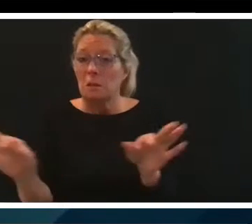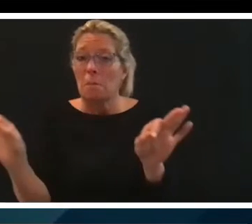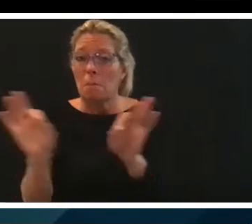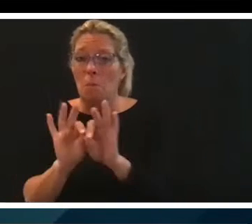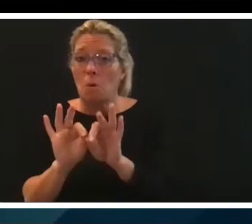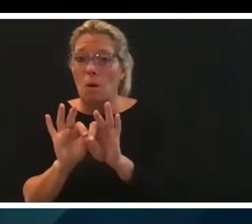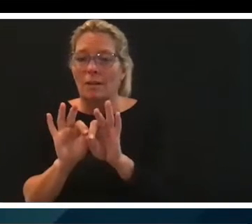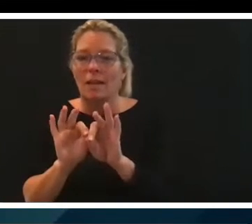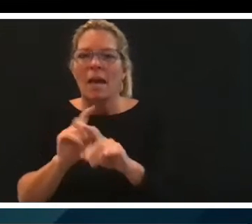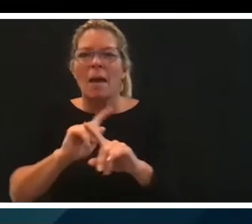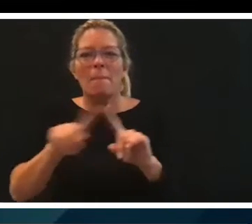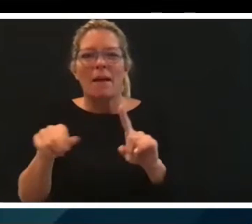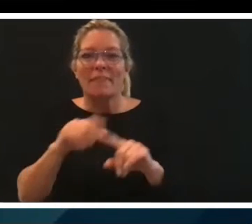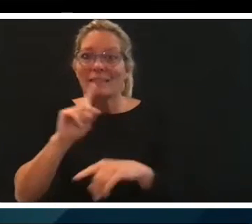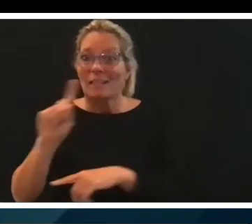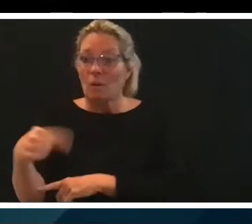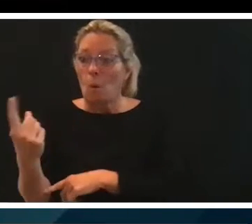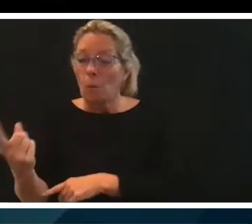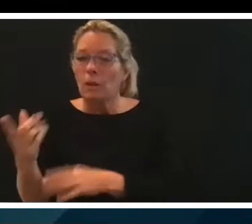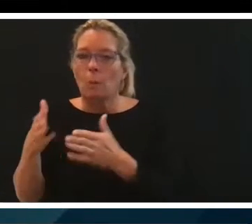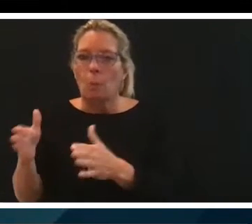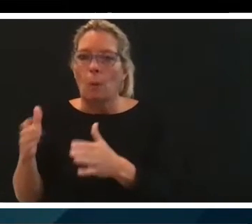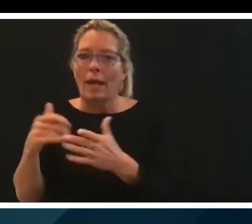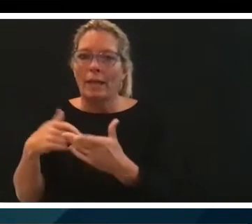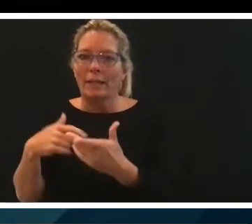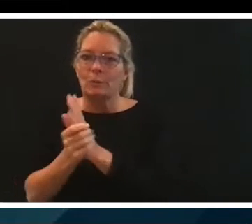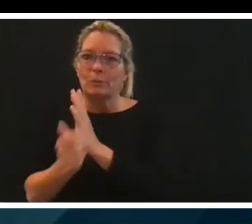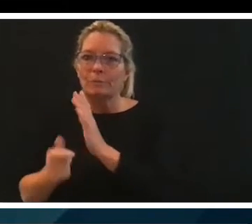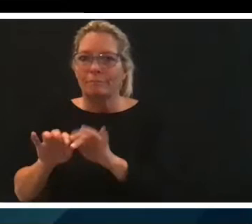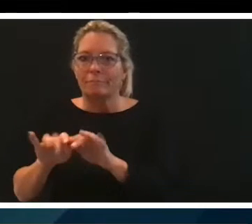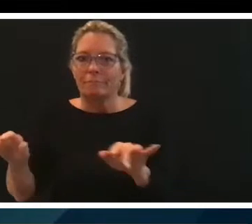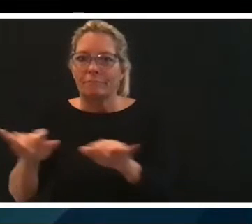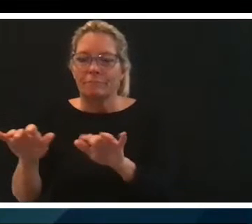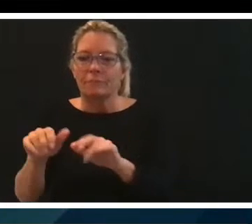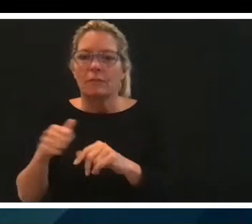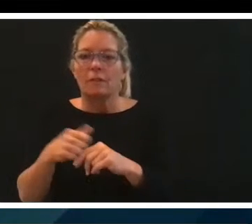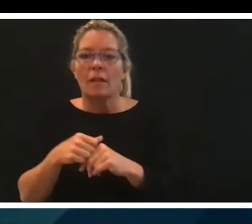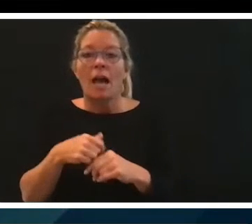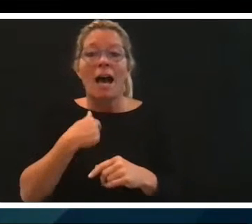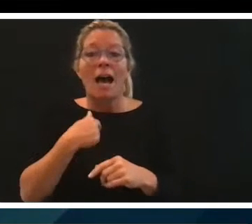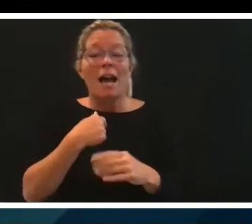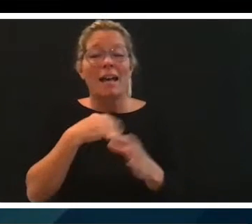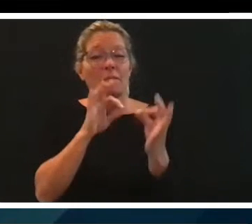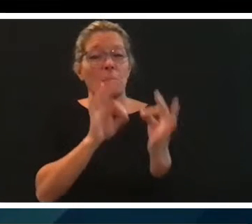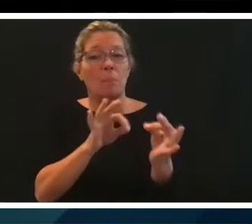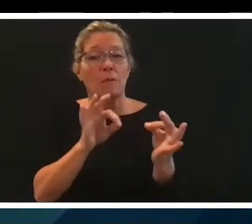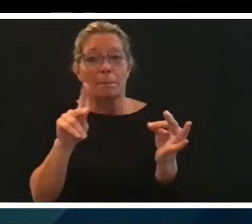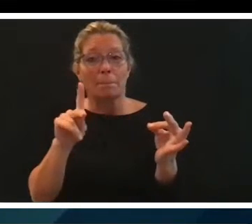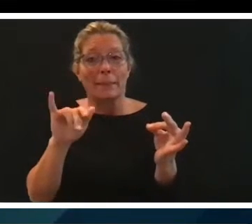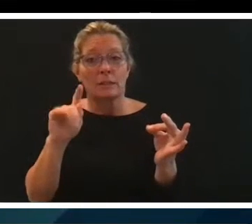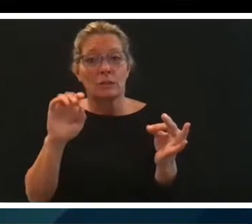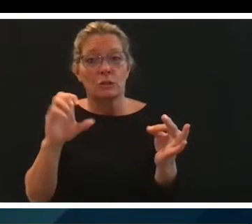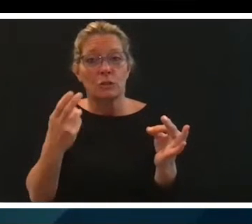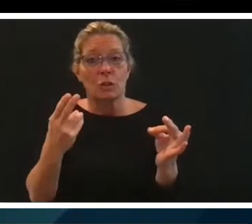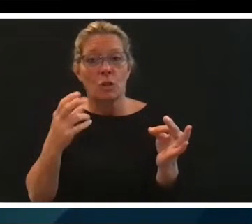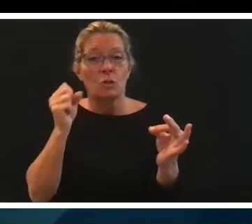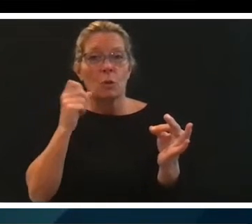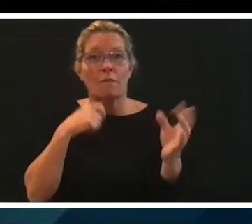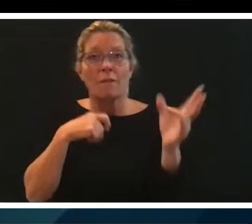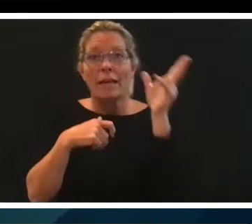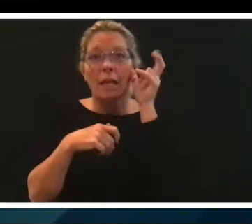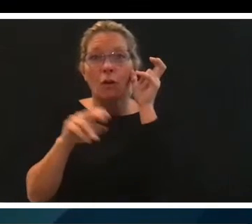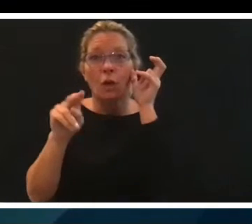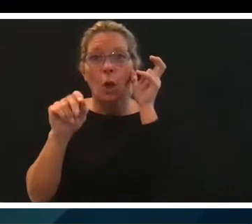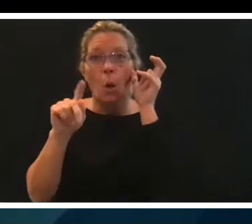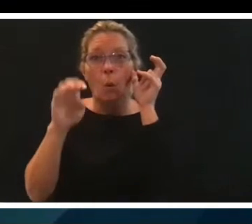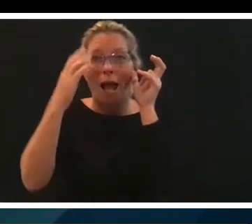other things. I had perfect pitch, so if I hear it, I know exactly what the notes are. So I just got to figure out how to make my hands do it. You know,